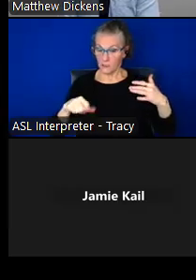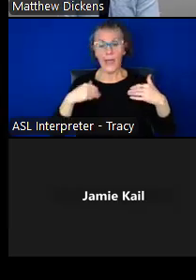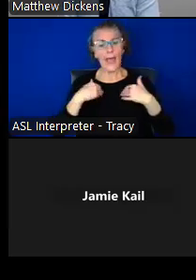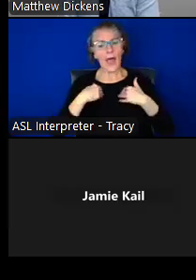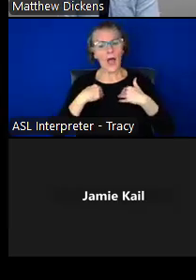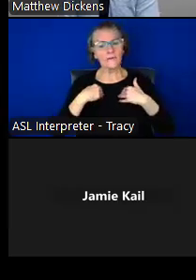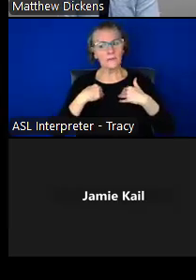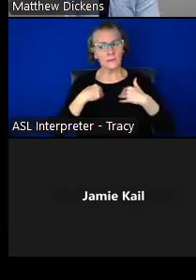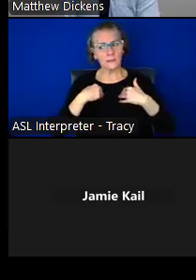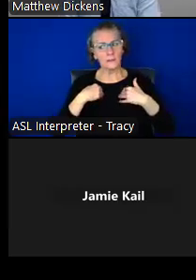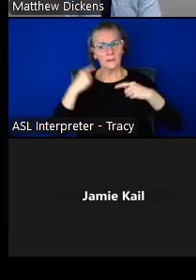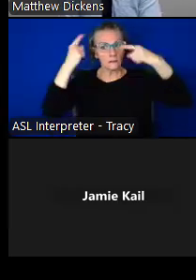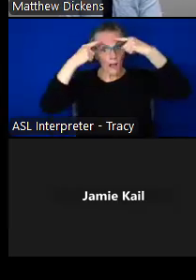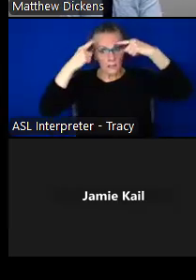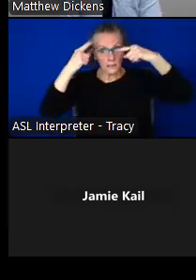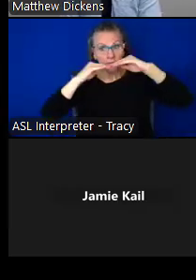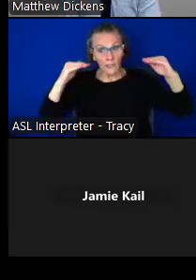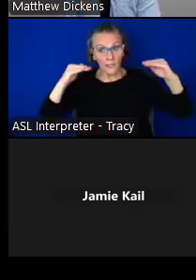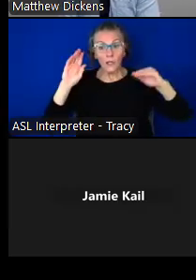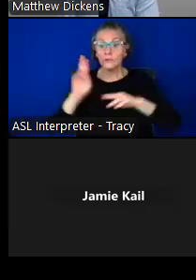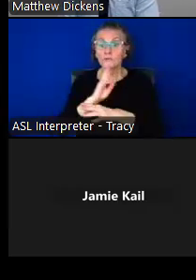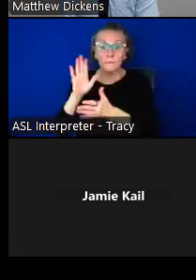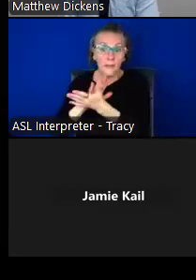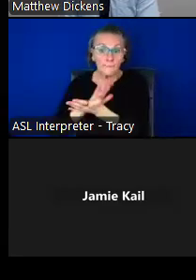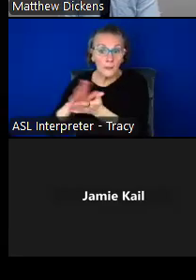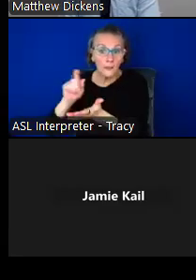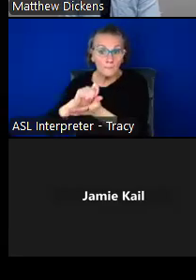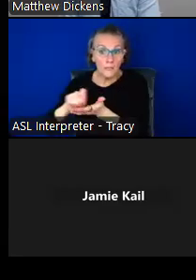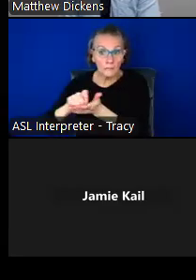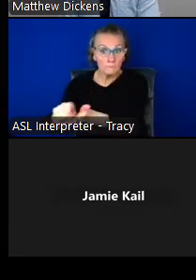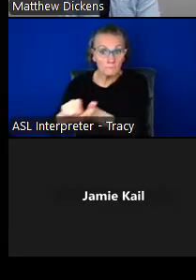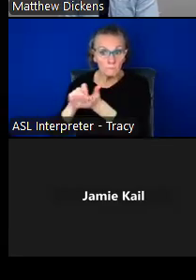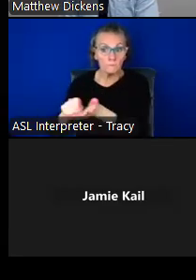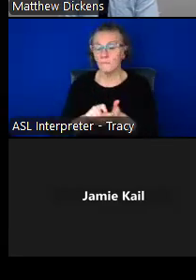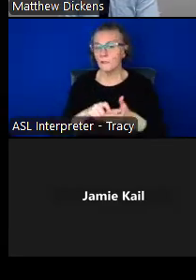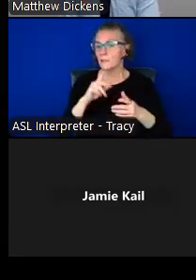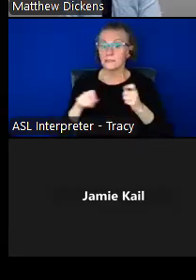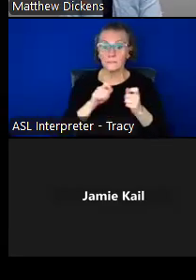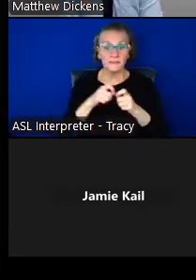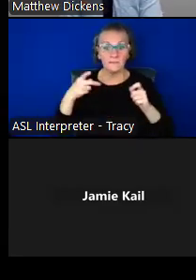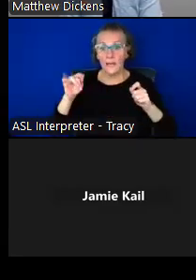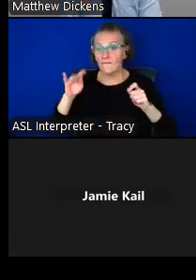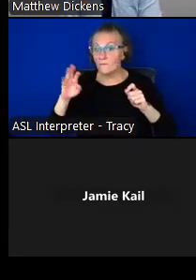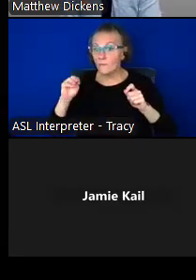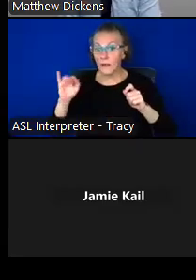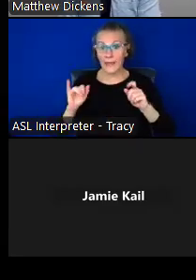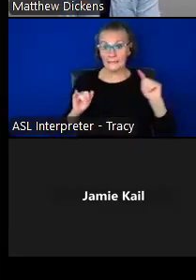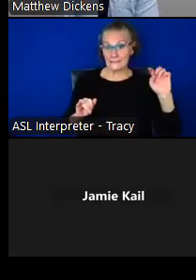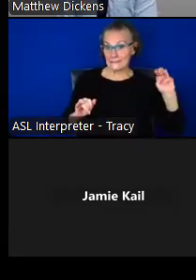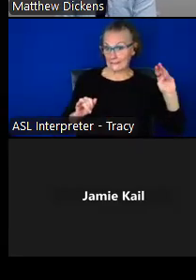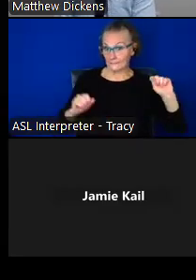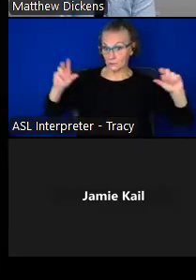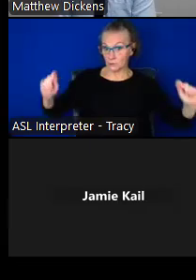cognitive ability to voice what's going on, we also use pen and paper. We use platforms such as Teams to engage